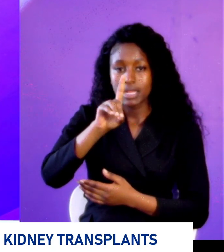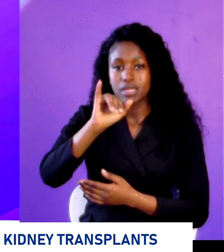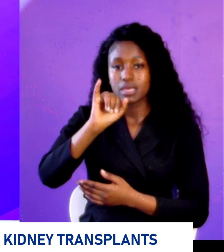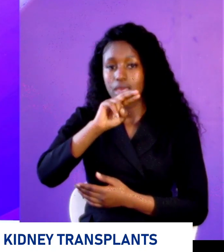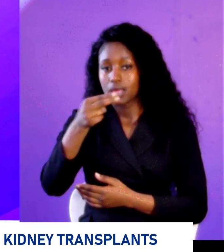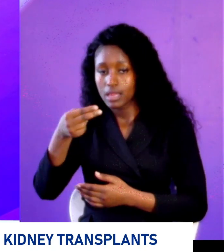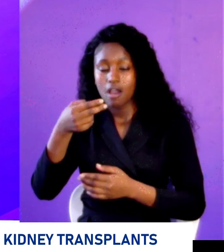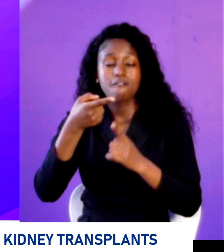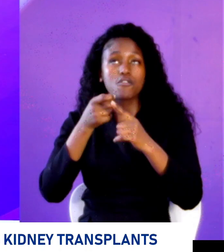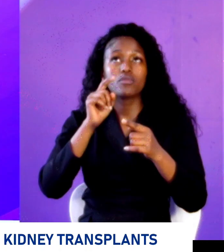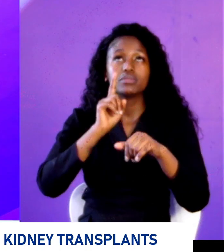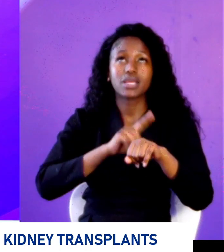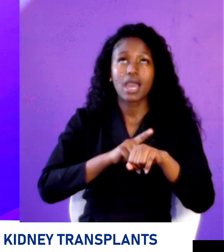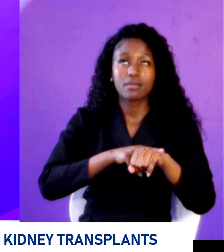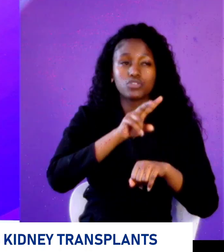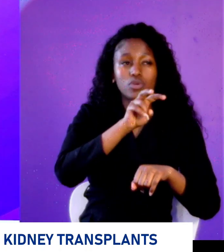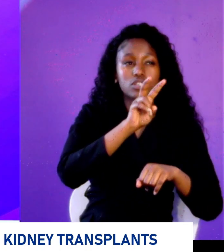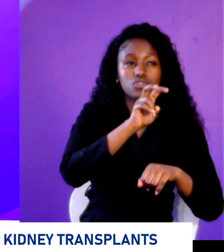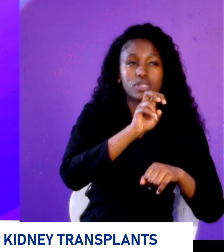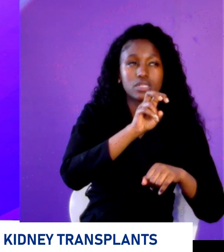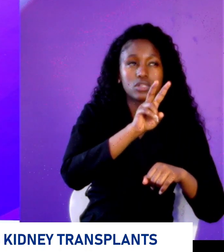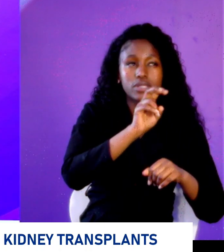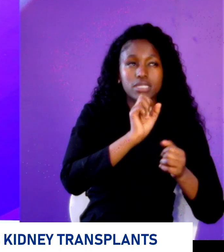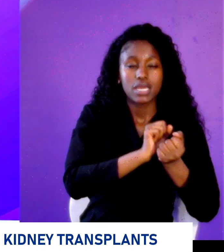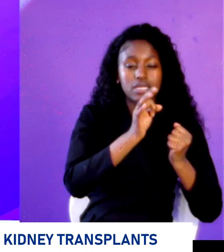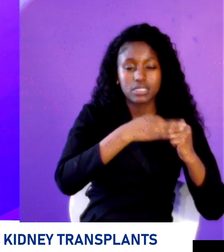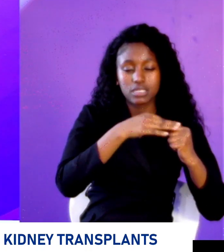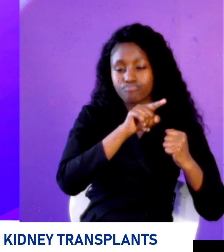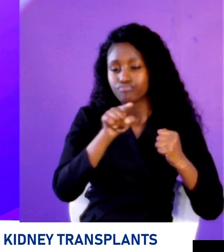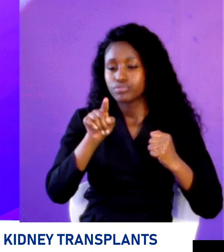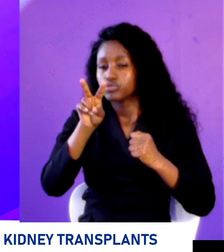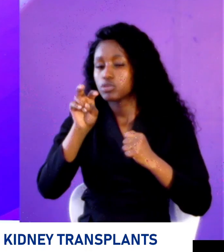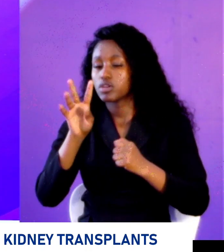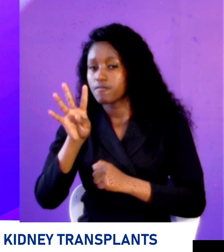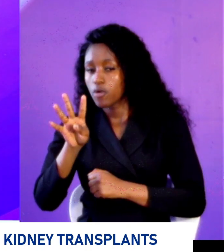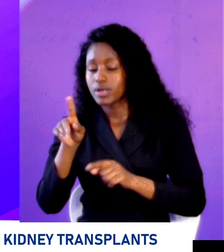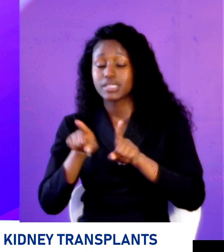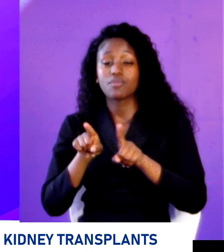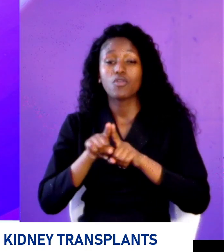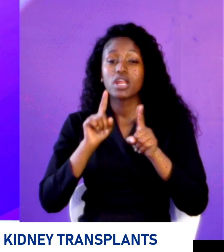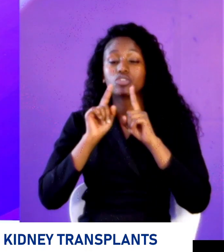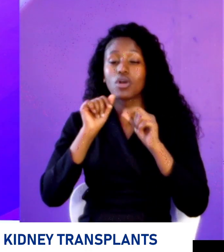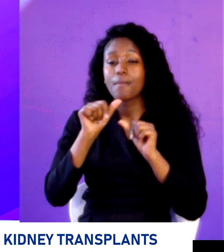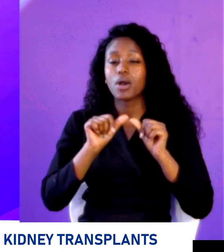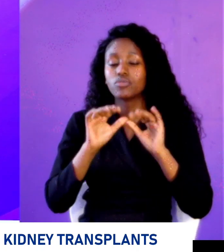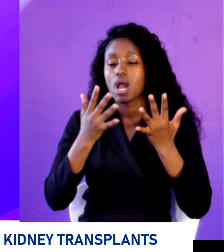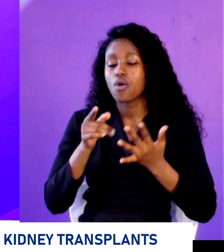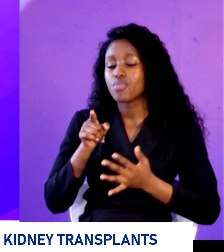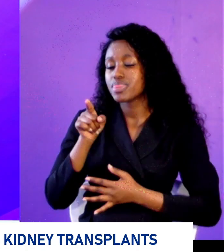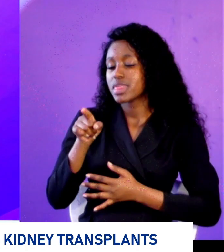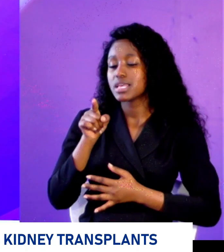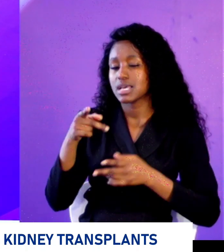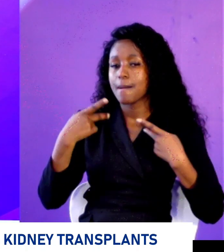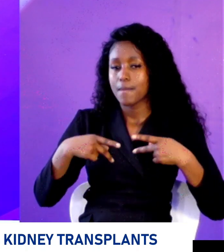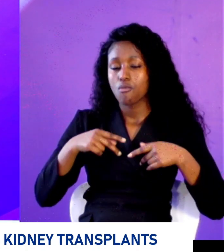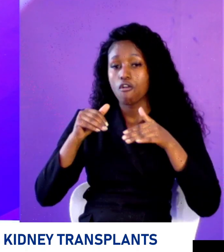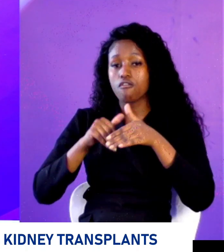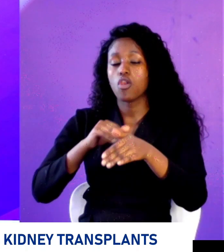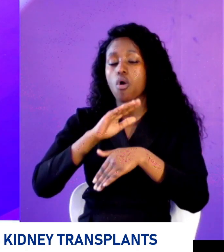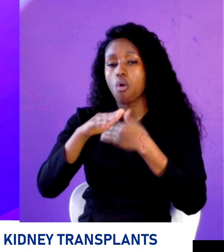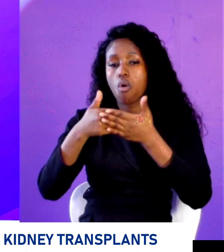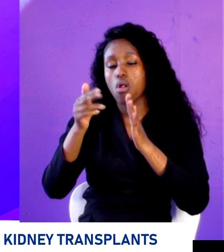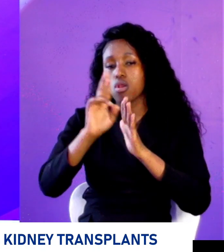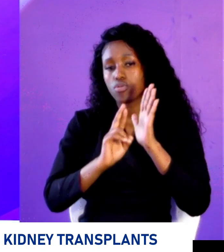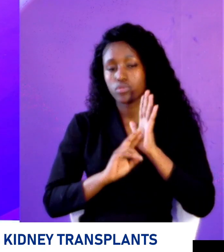and 2024, accused the hospital of violating transplant regulations